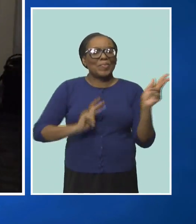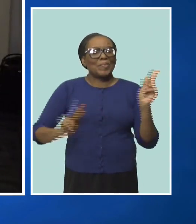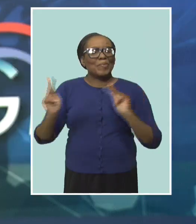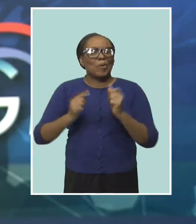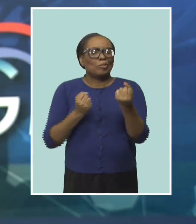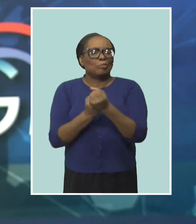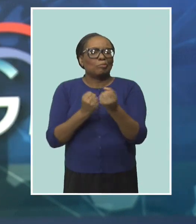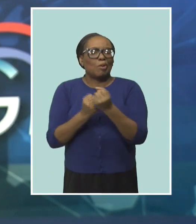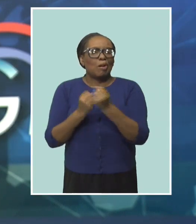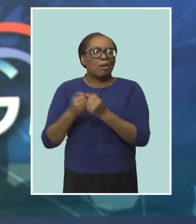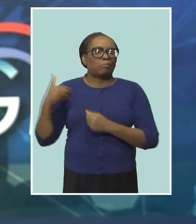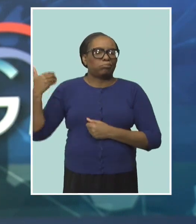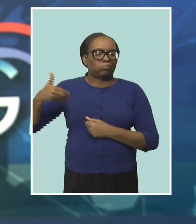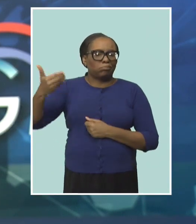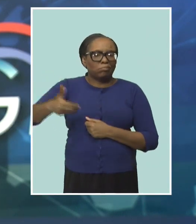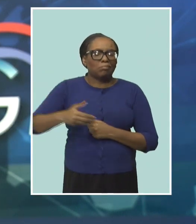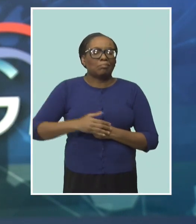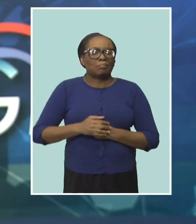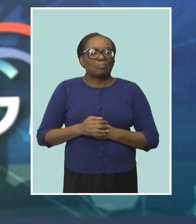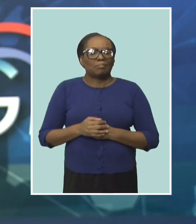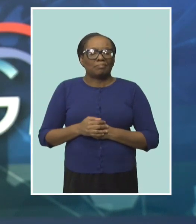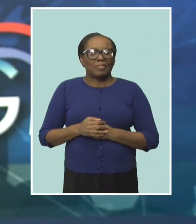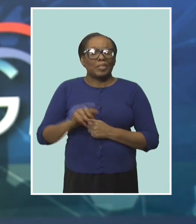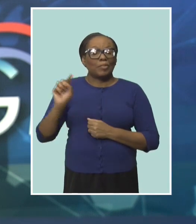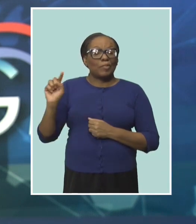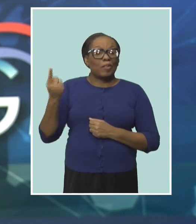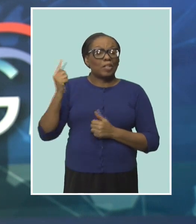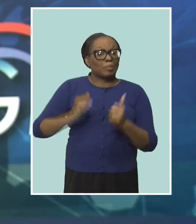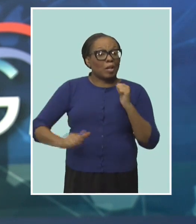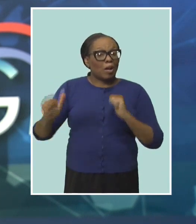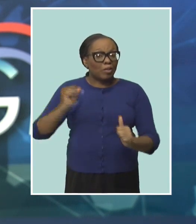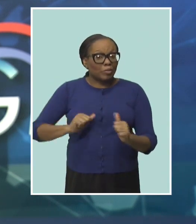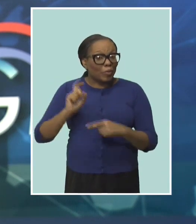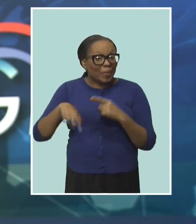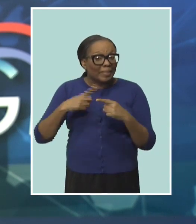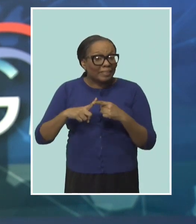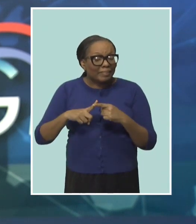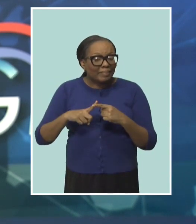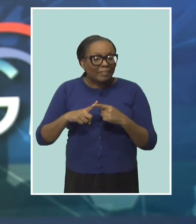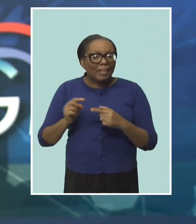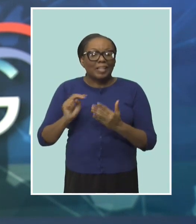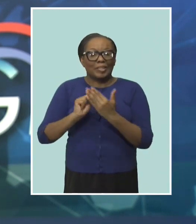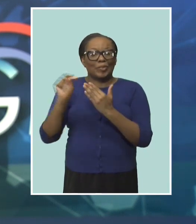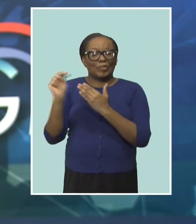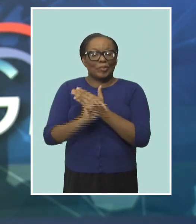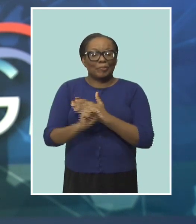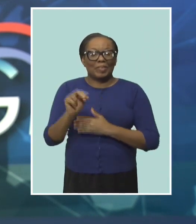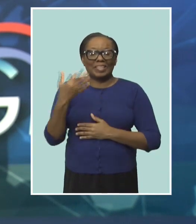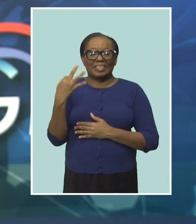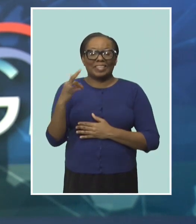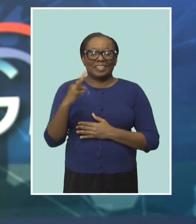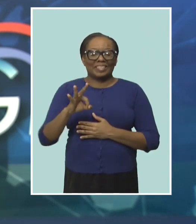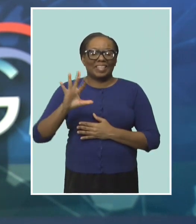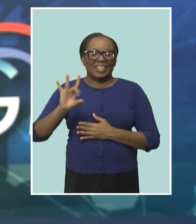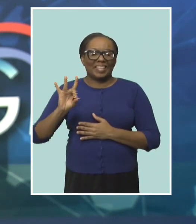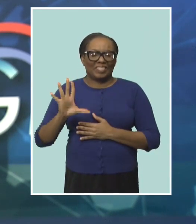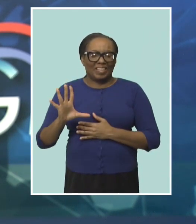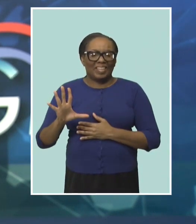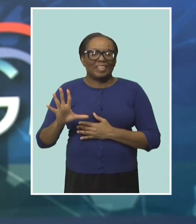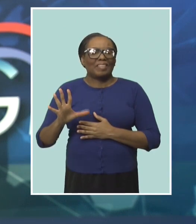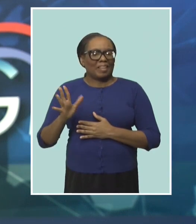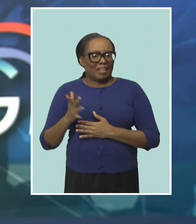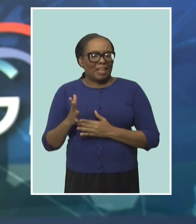have sponsored the show over the years. November 1985 was the show's very first production and was a